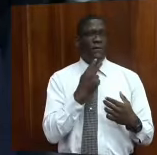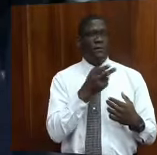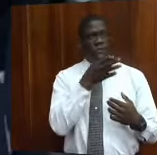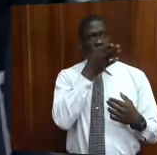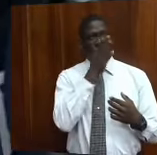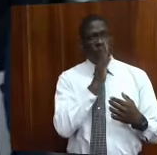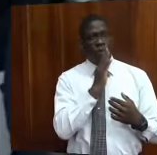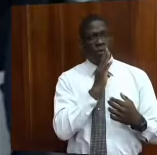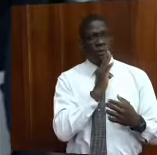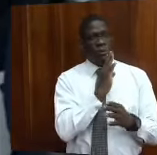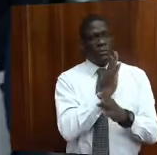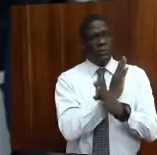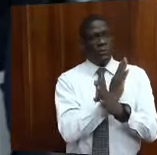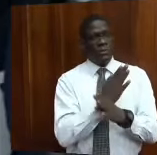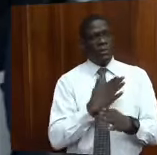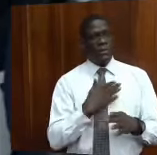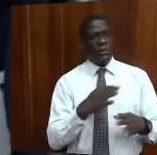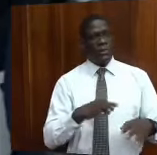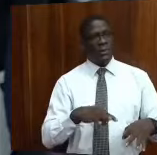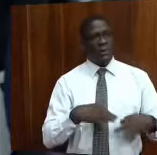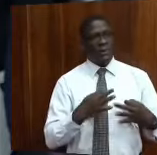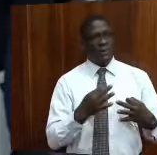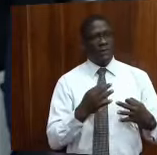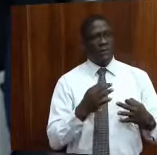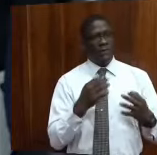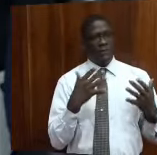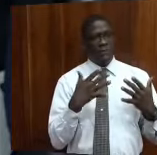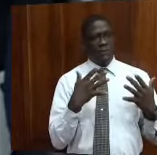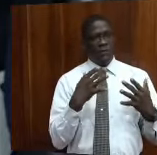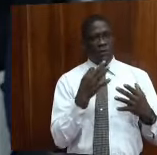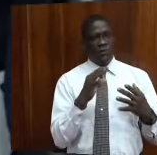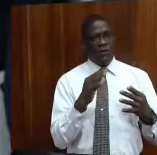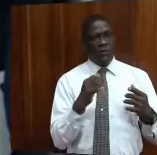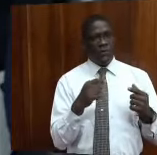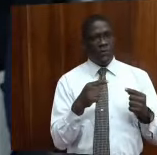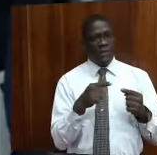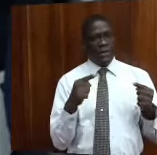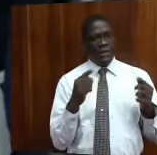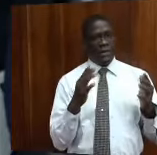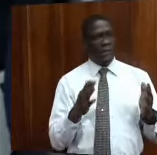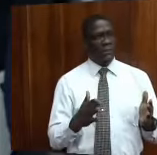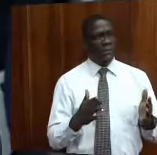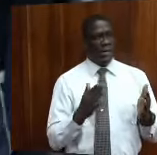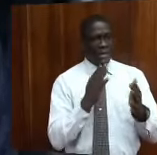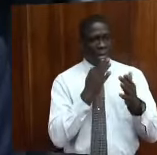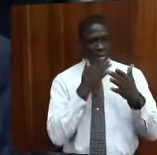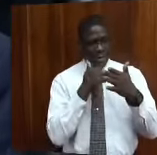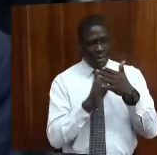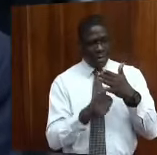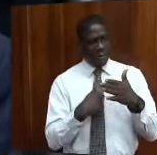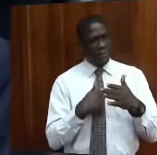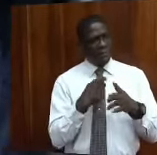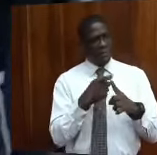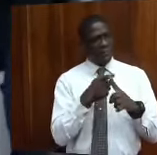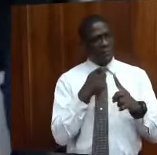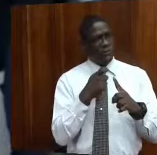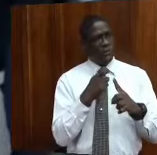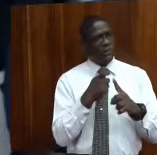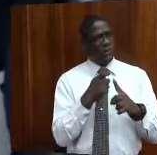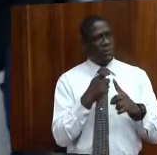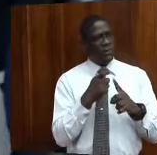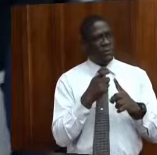preserve my life from fear of the enemy. Hide me from the conspiracy of the wicked, from the plot